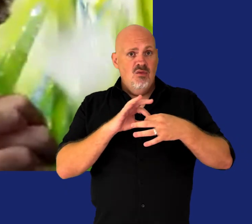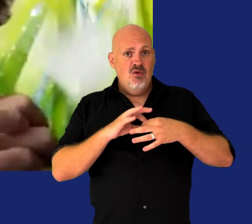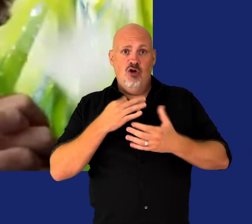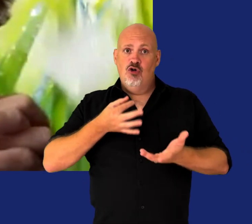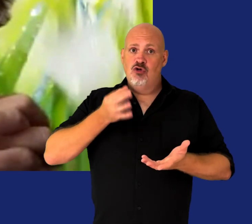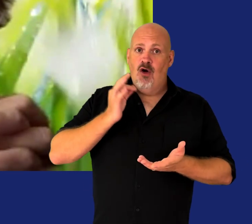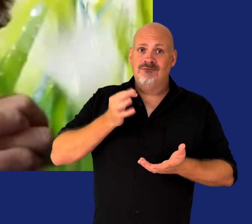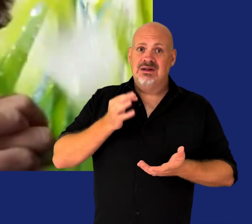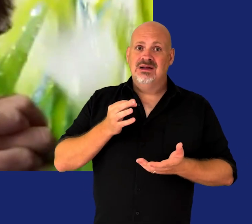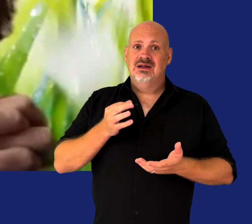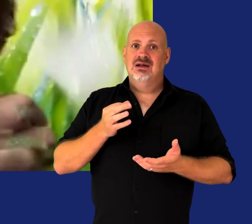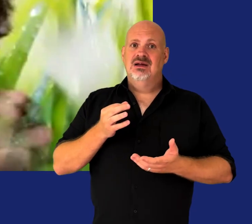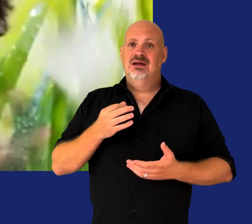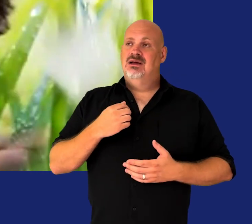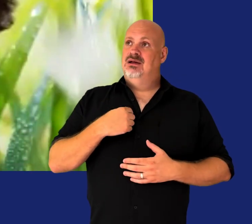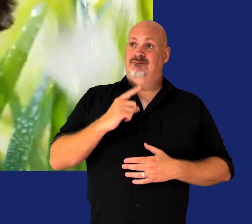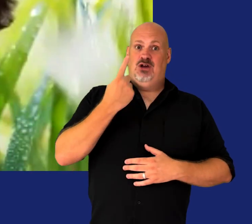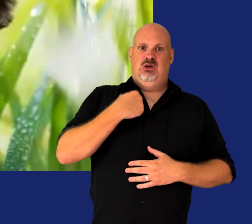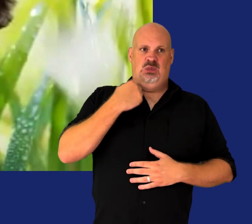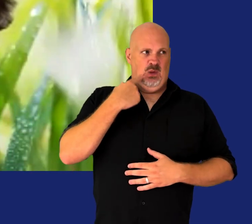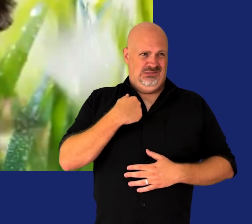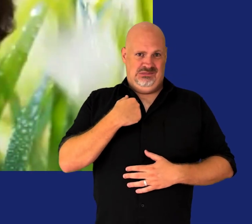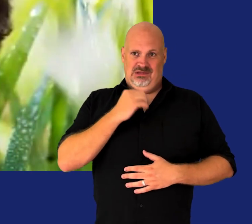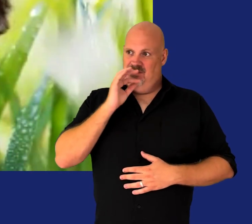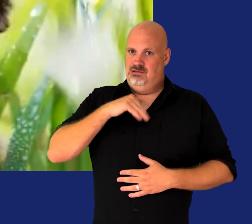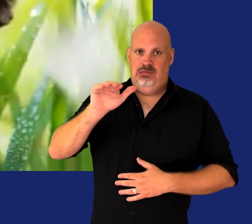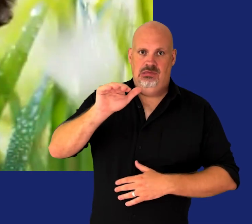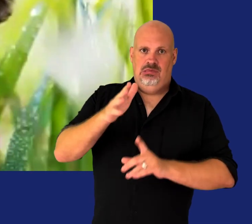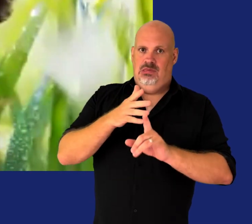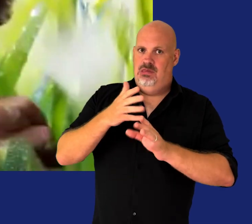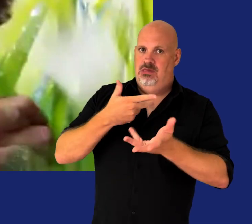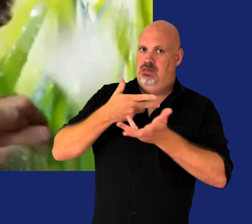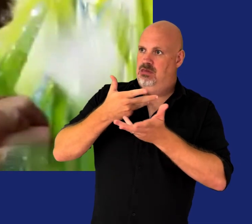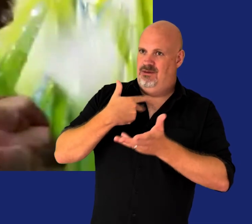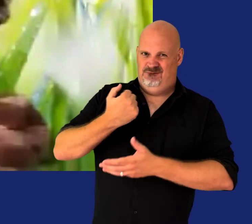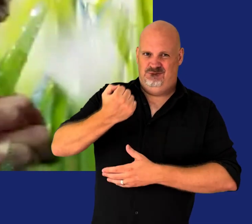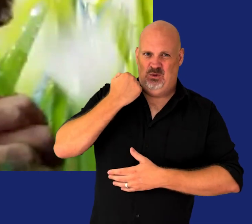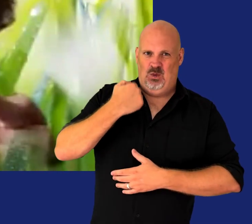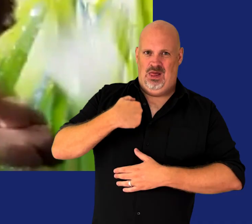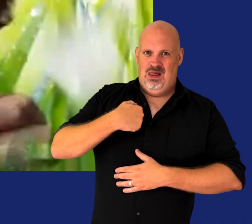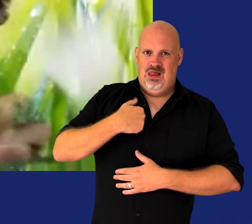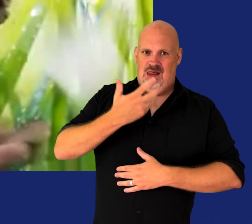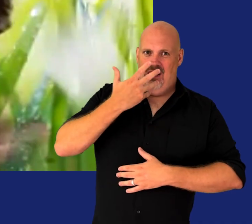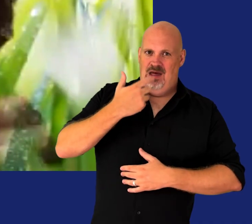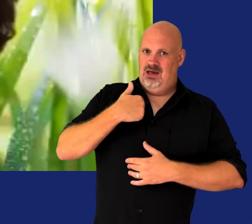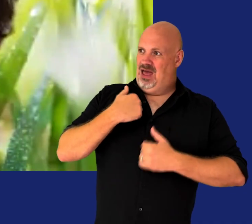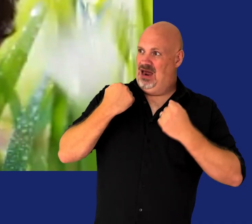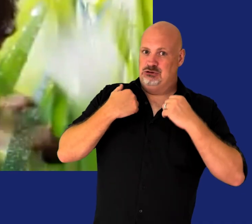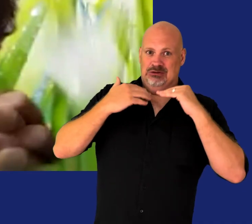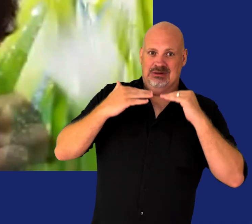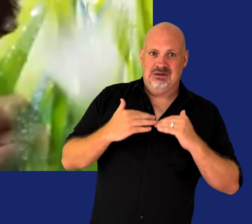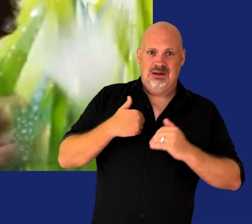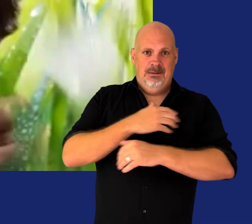together, and I'd gone from wondering if I'd make a fool of myself with my energy levels low and